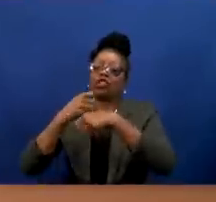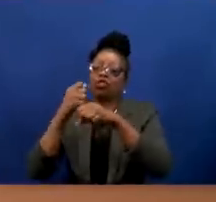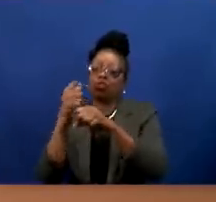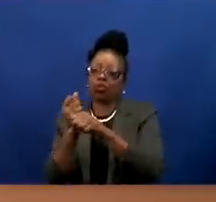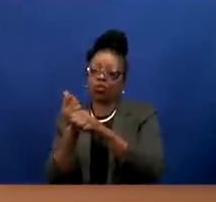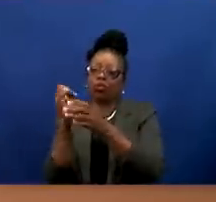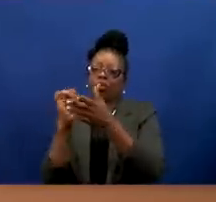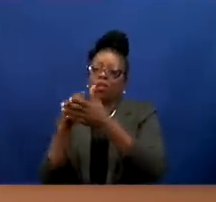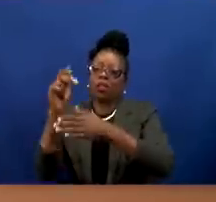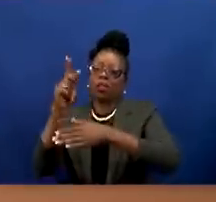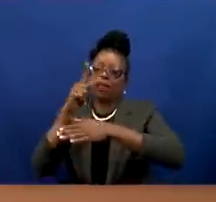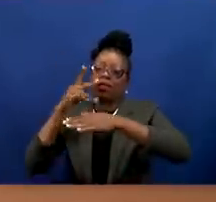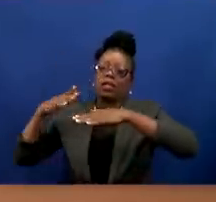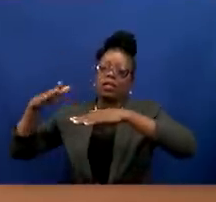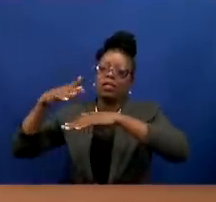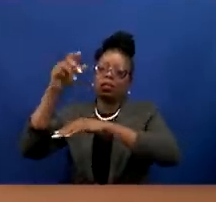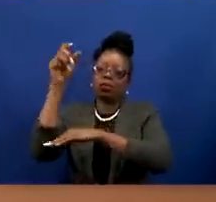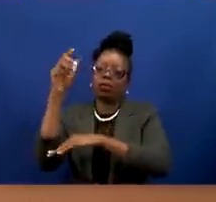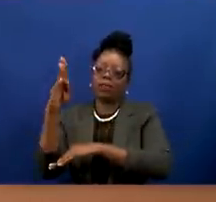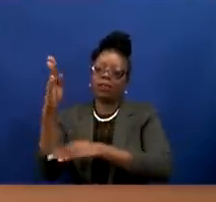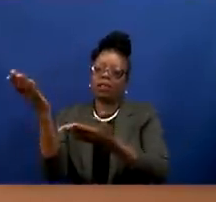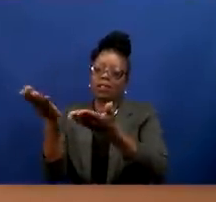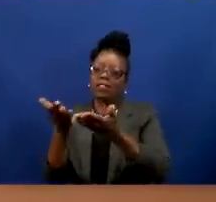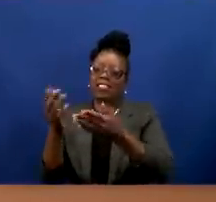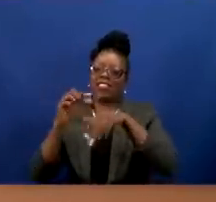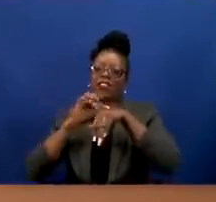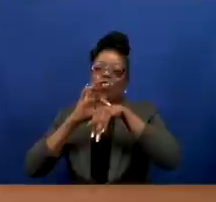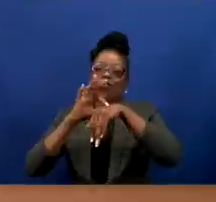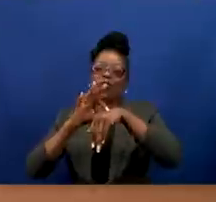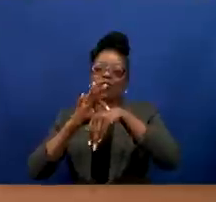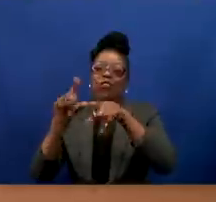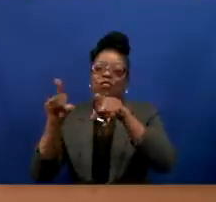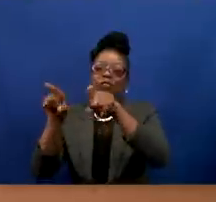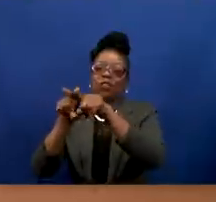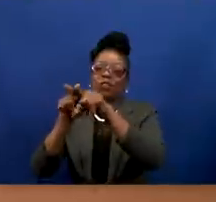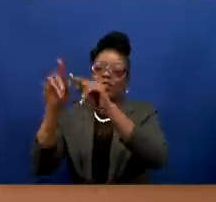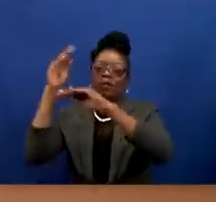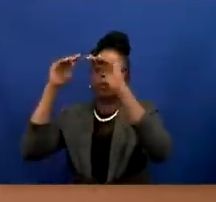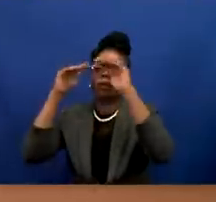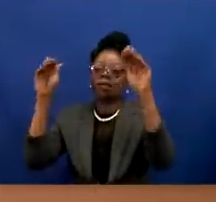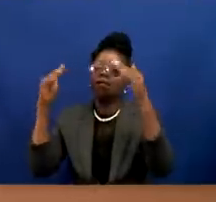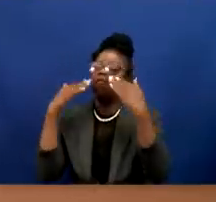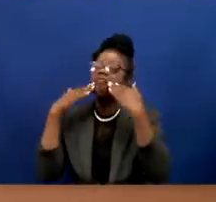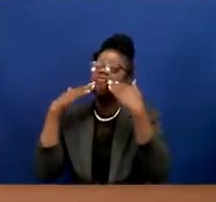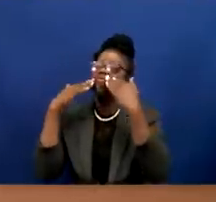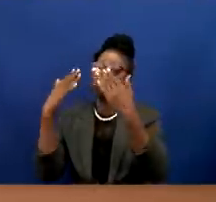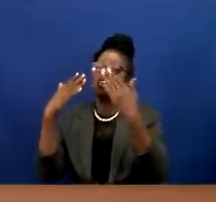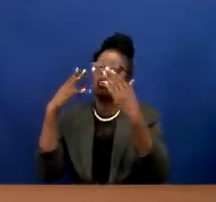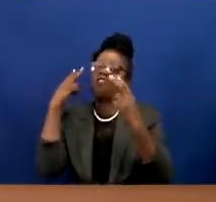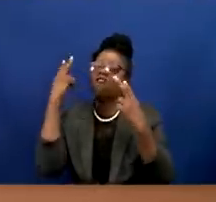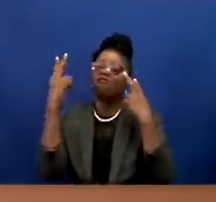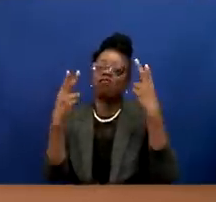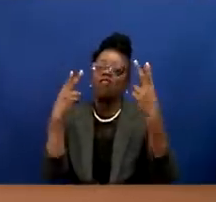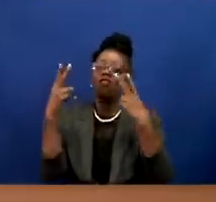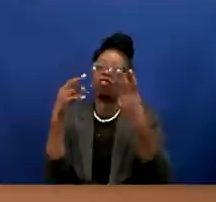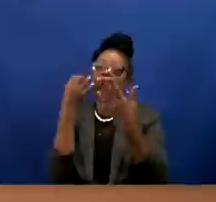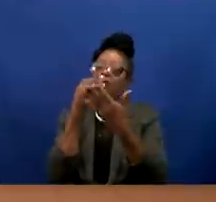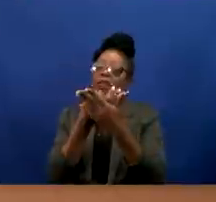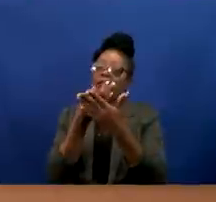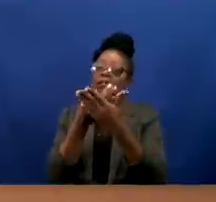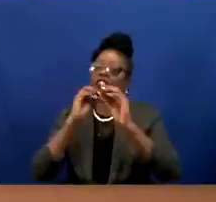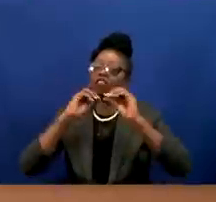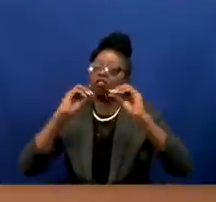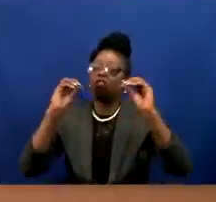come in the earth as it is in heaven? We thank you for victory in our finances, and we pray that no one will lack as a consequence of what they